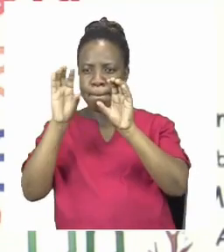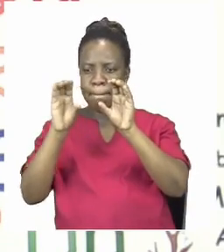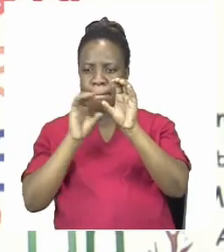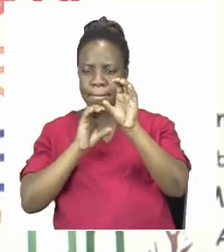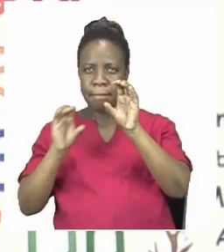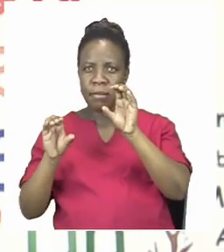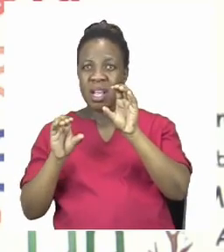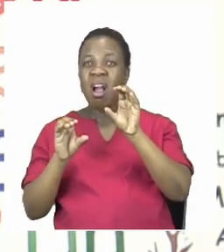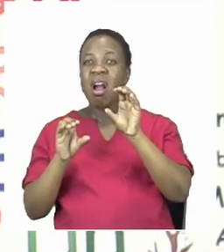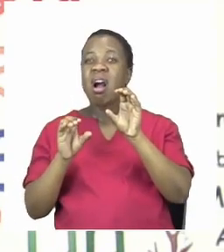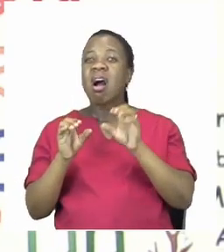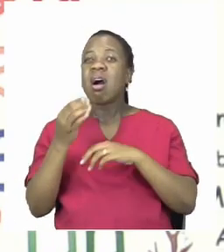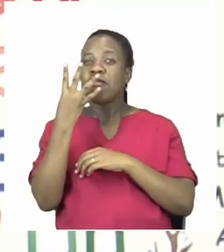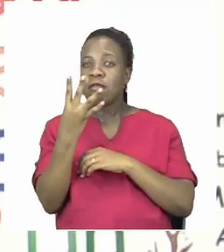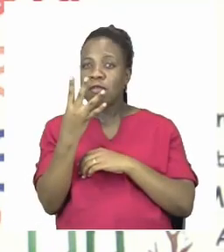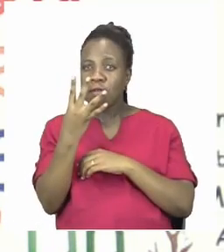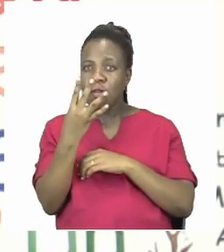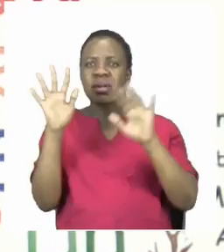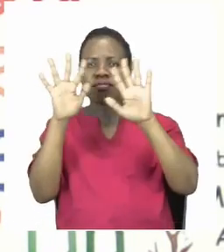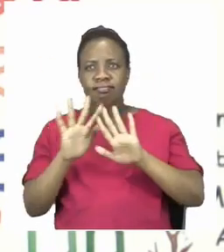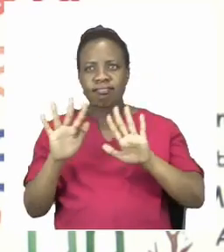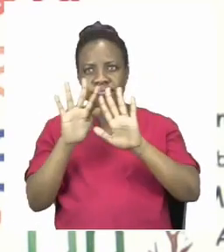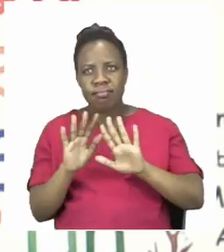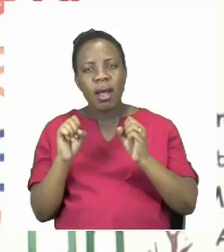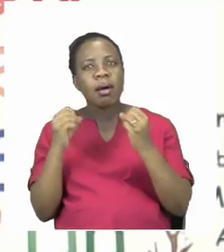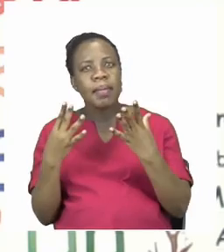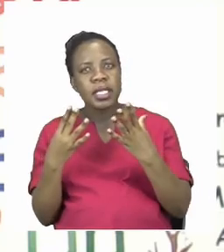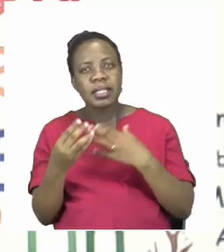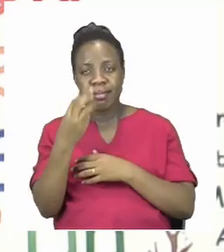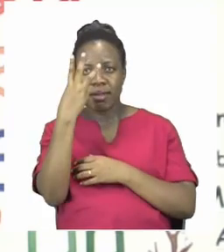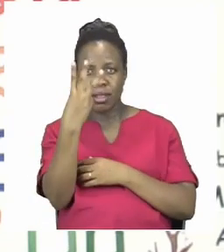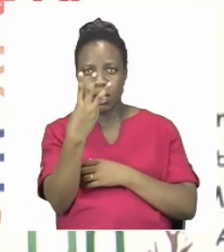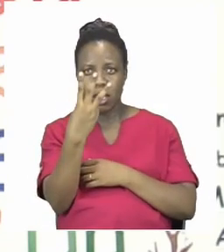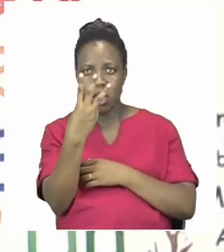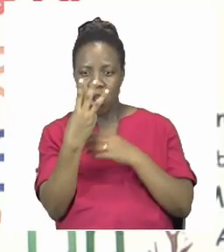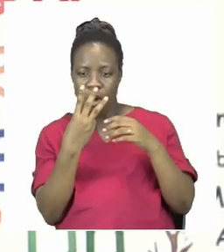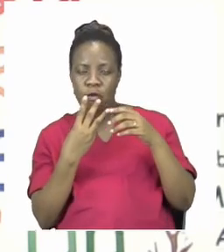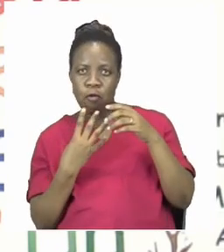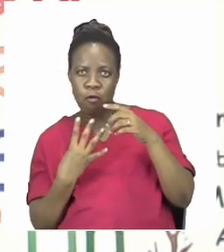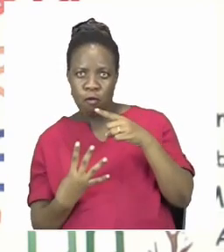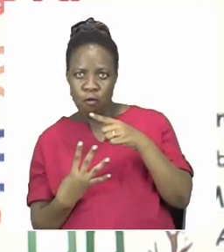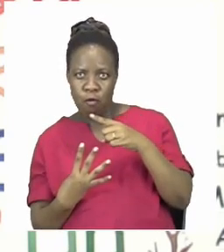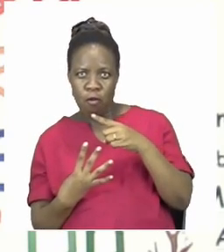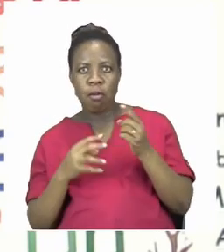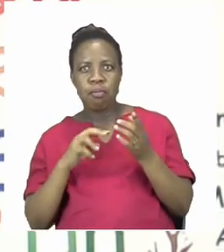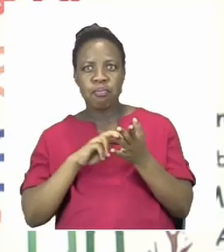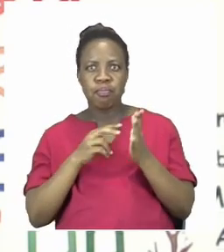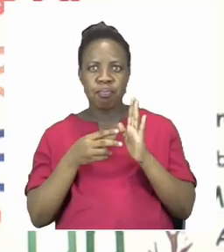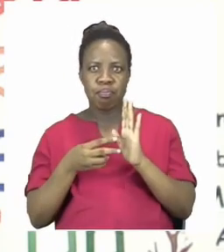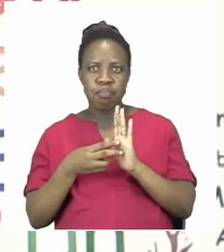1/2 fraction because everything is colored. So, even though we